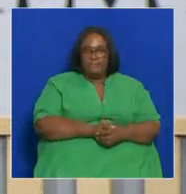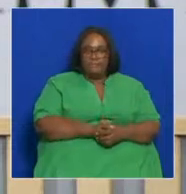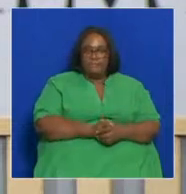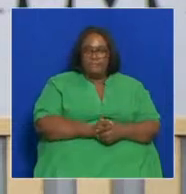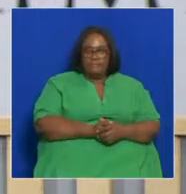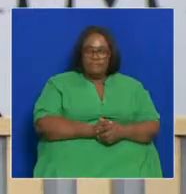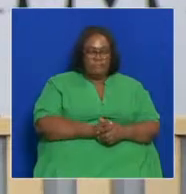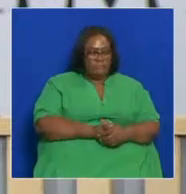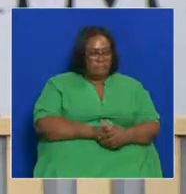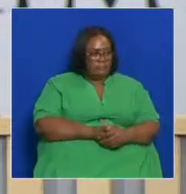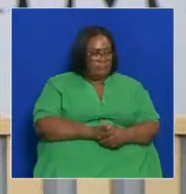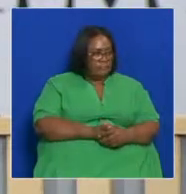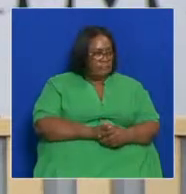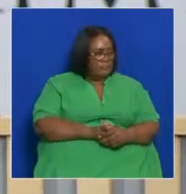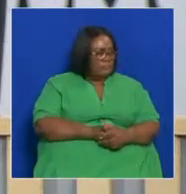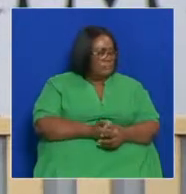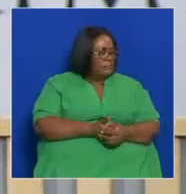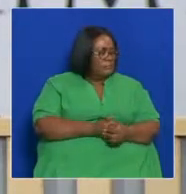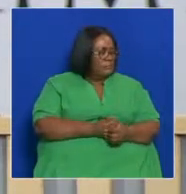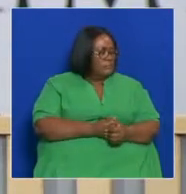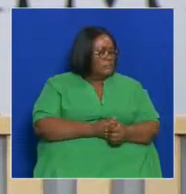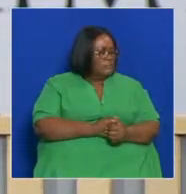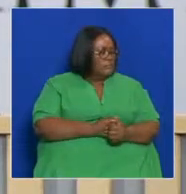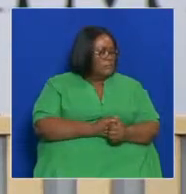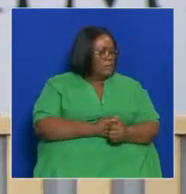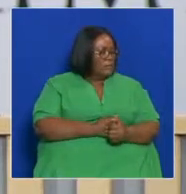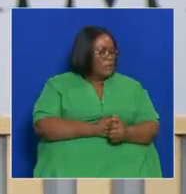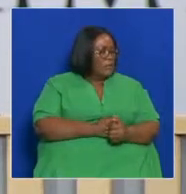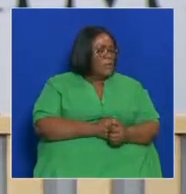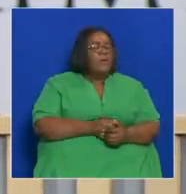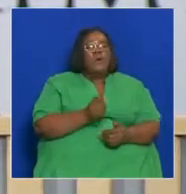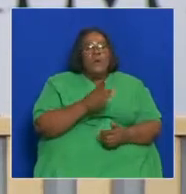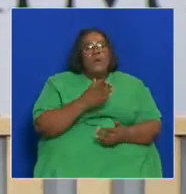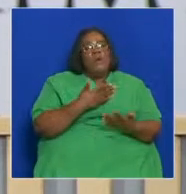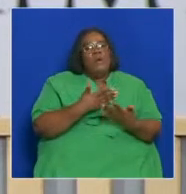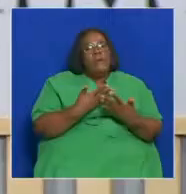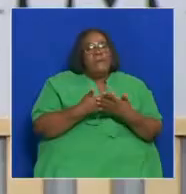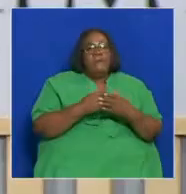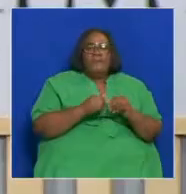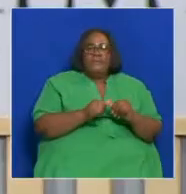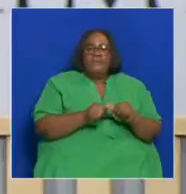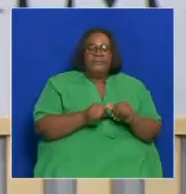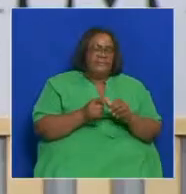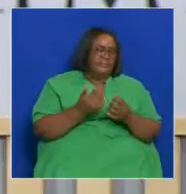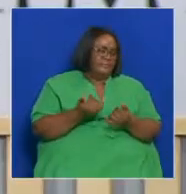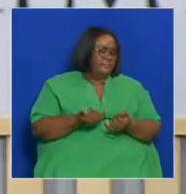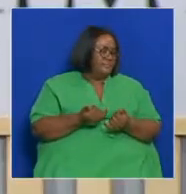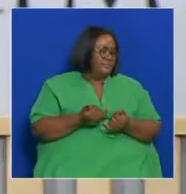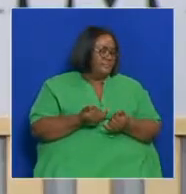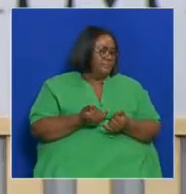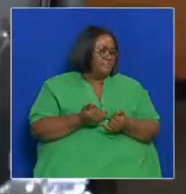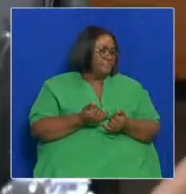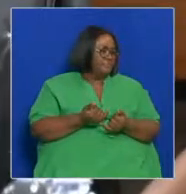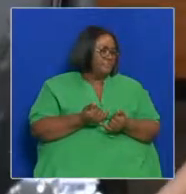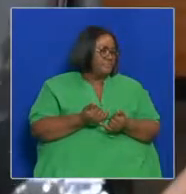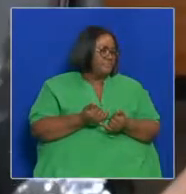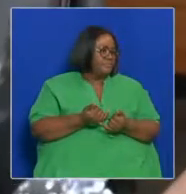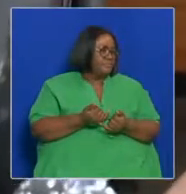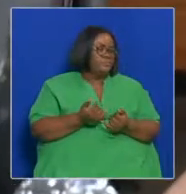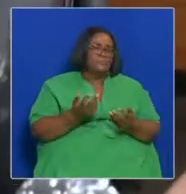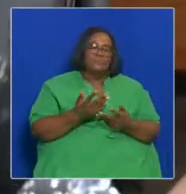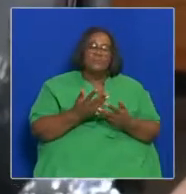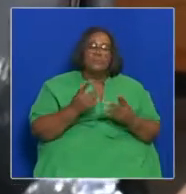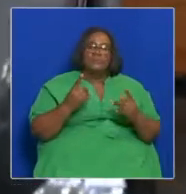Mr. Soko, you can continue with your affidavit. We are now dealing with the conflict between